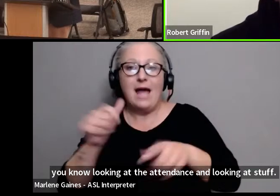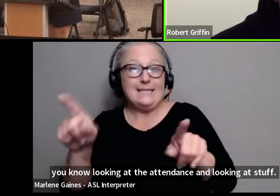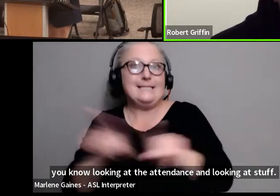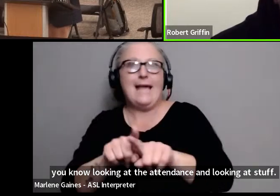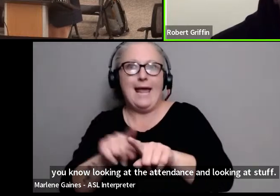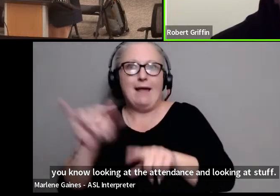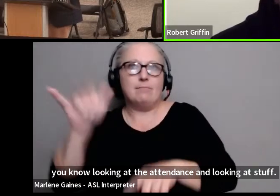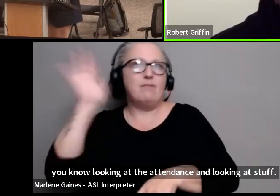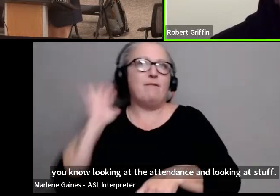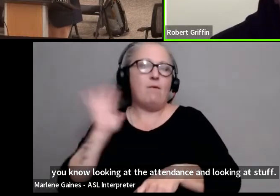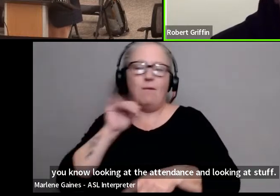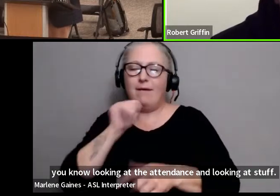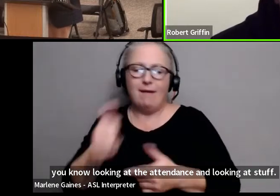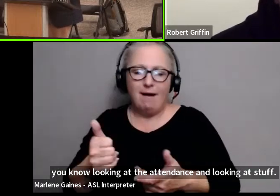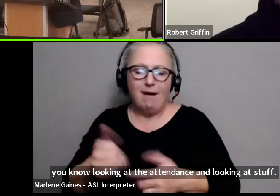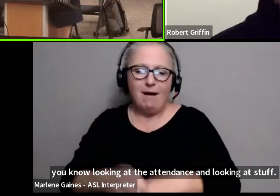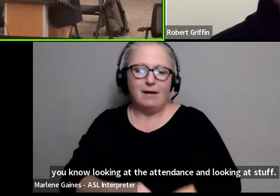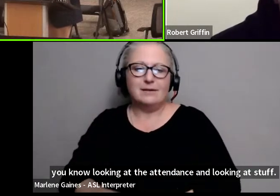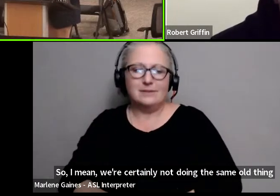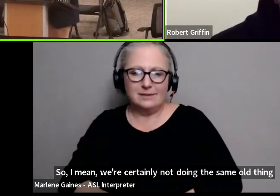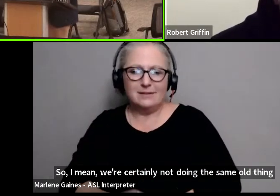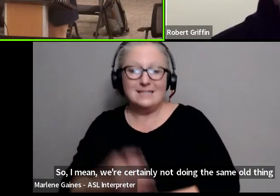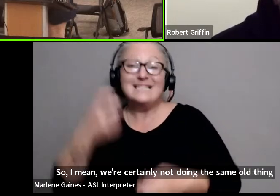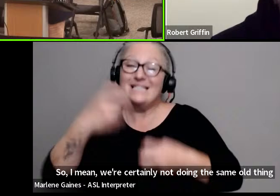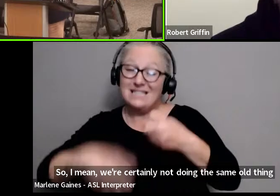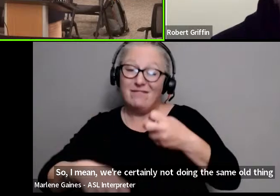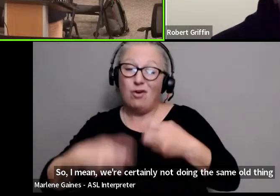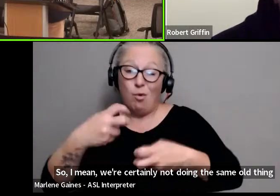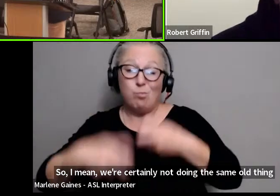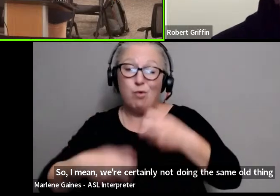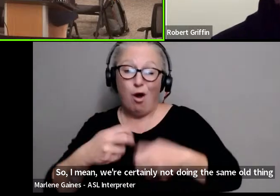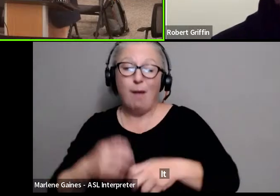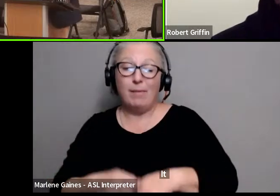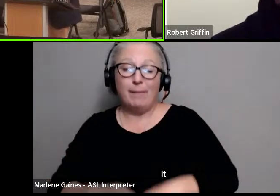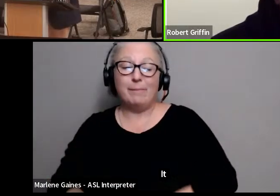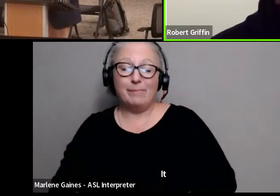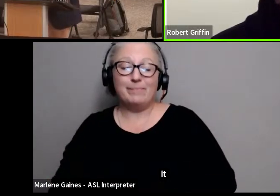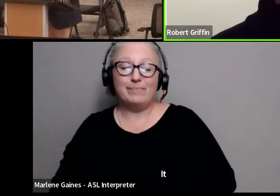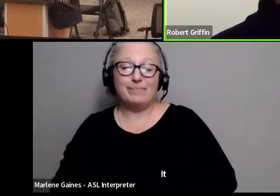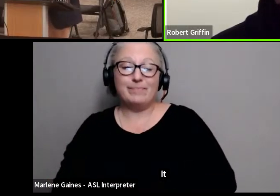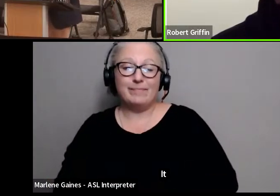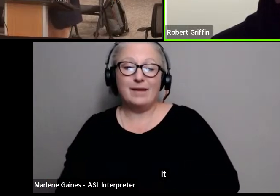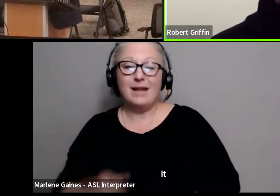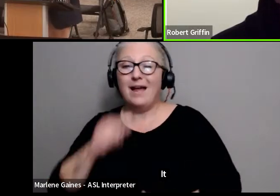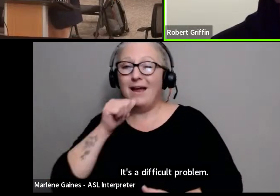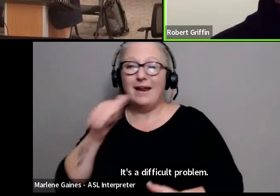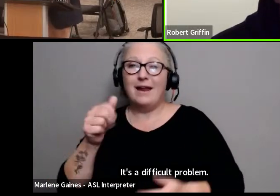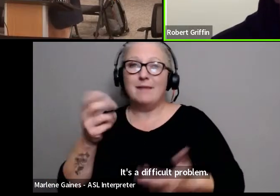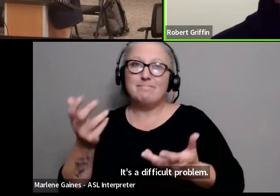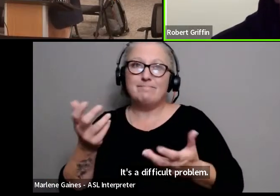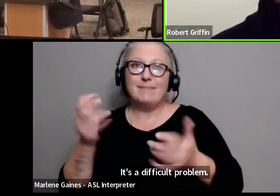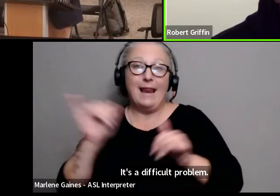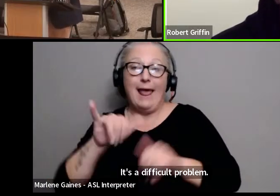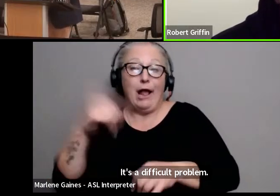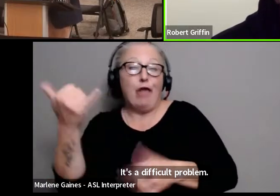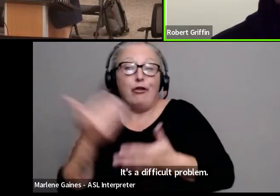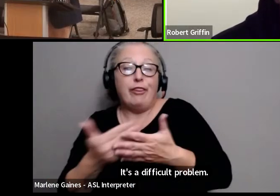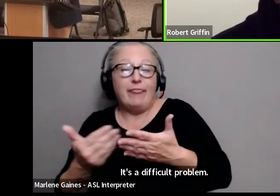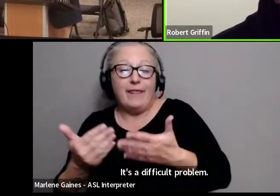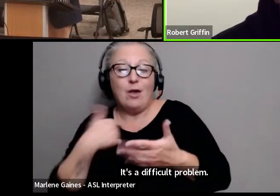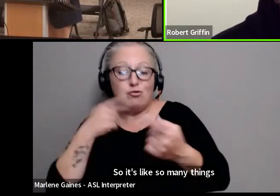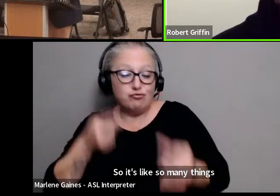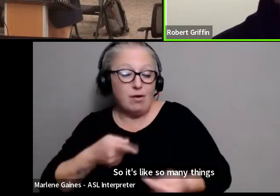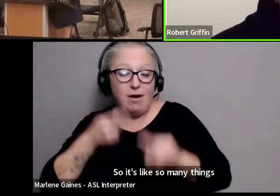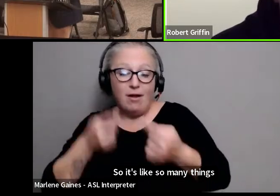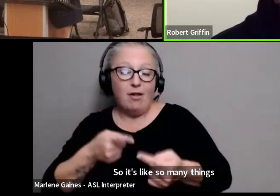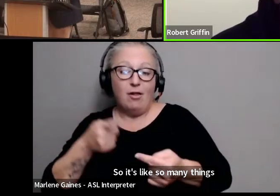old thing. It's a difficult problem. So it's like so many things that we struggle